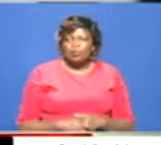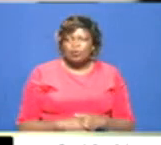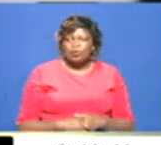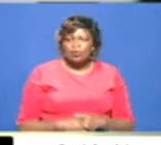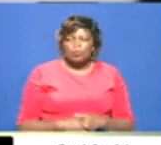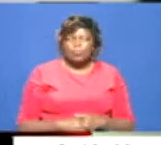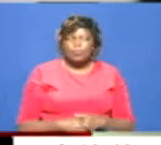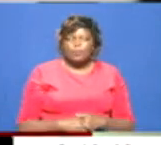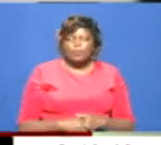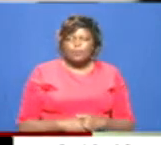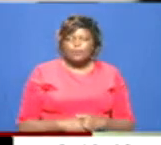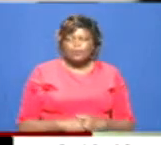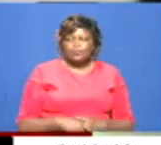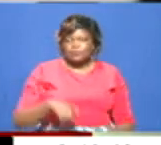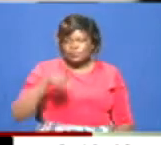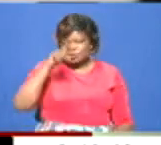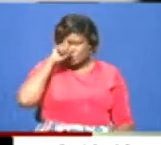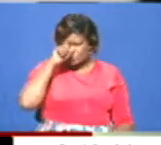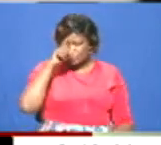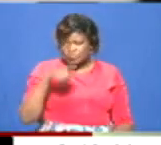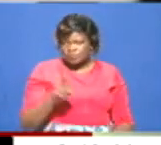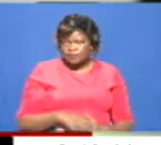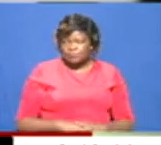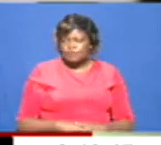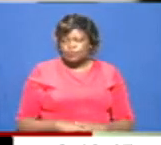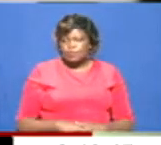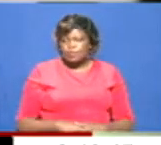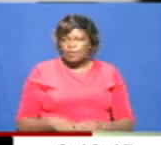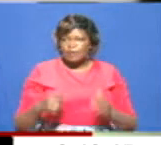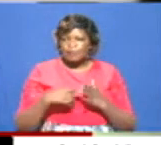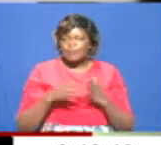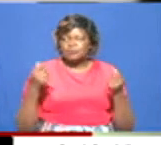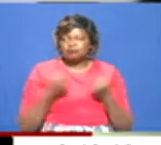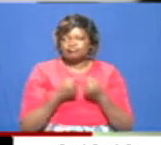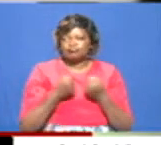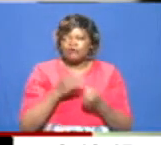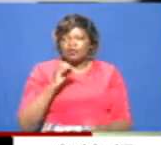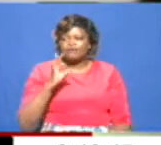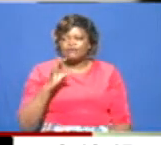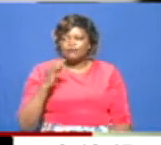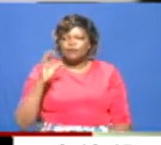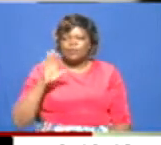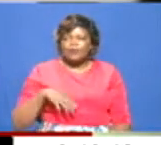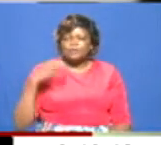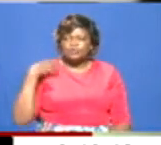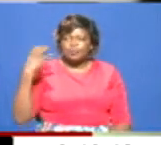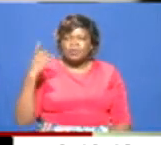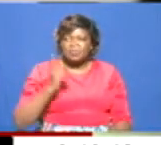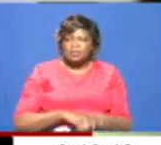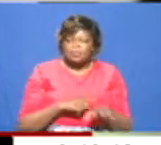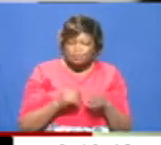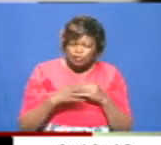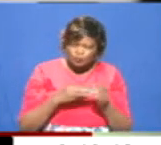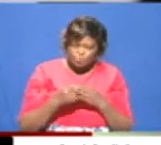Right, now, Egyptian side Wadi Degla proved a point in the opening match of the CAF Women's Championships after a comfortable